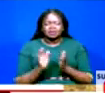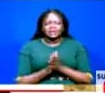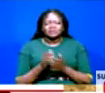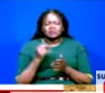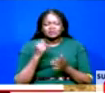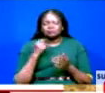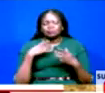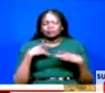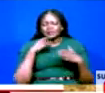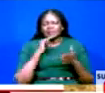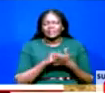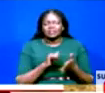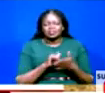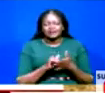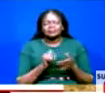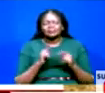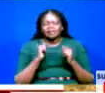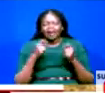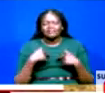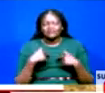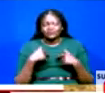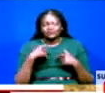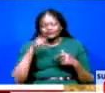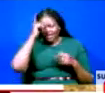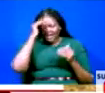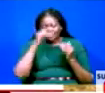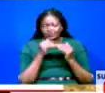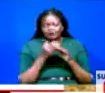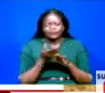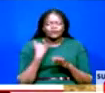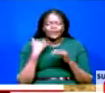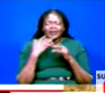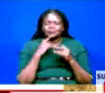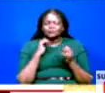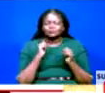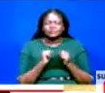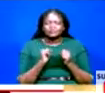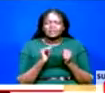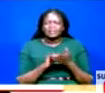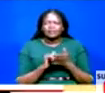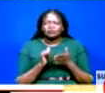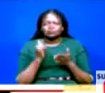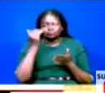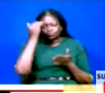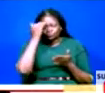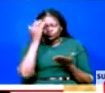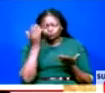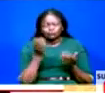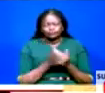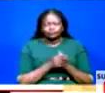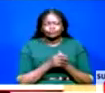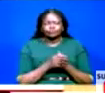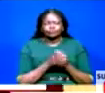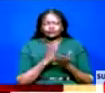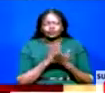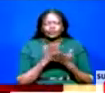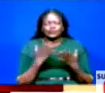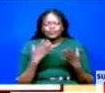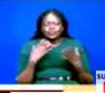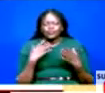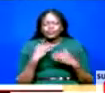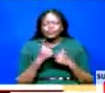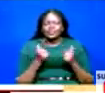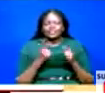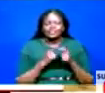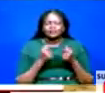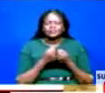wanasemaga talent kwa mashinani. As a former player anaweza sema watu wanajua ball, wameacha ball, watu kuna bidii wanacheza ball. Tournament